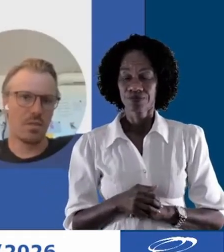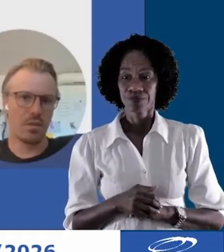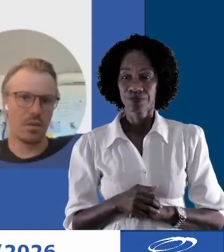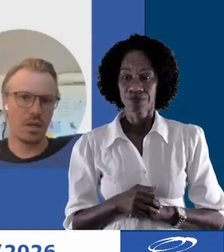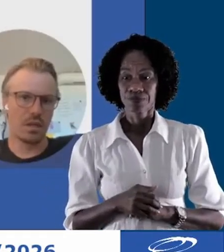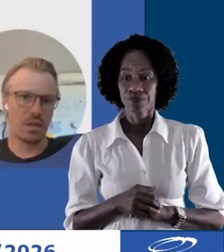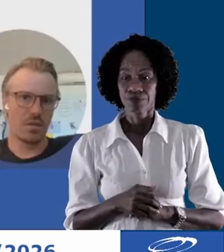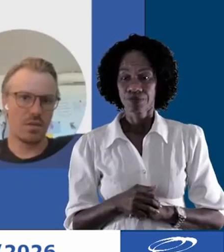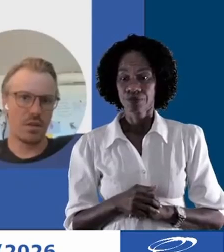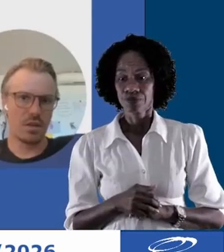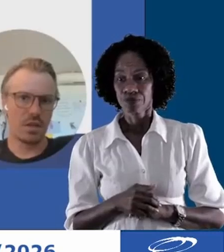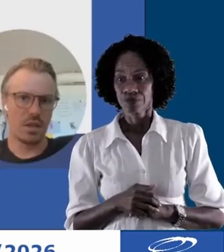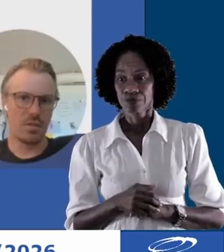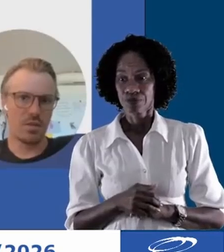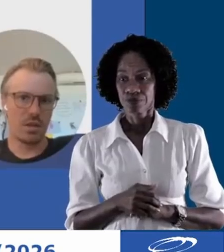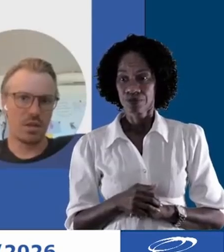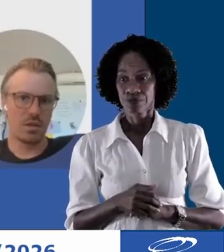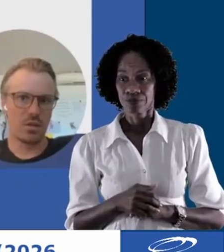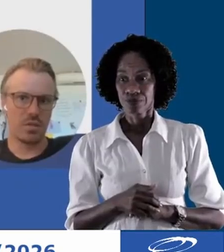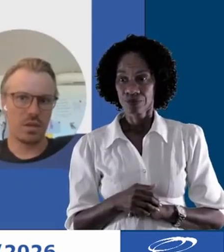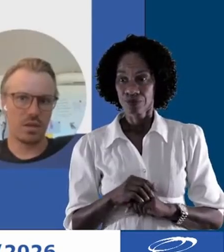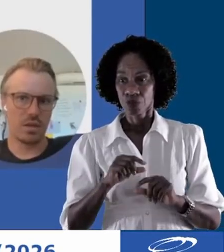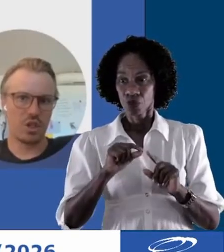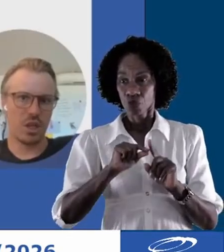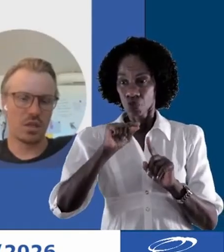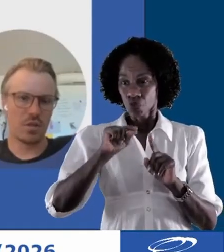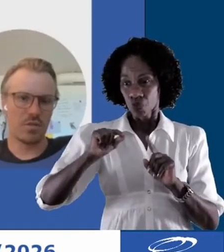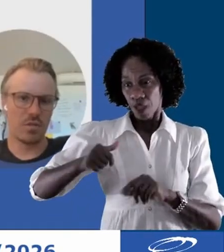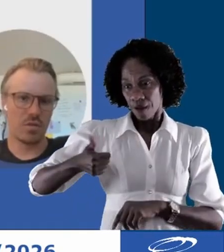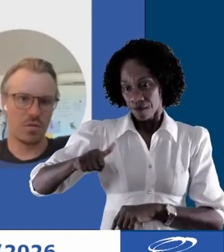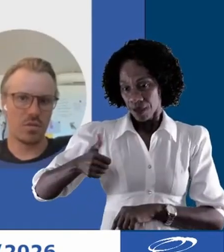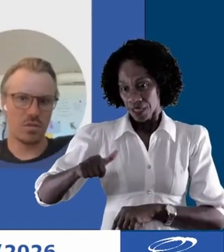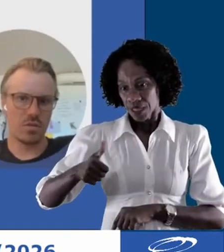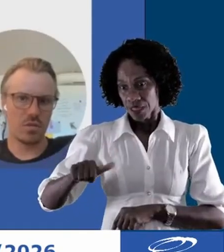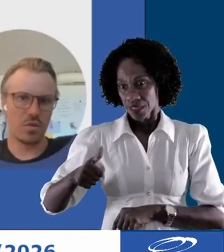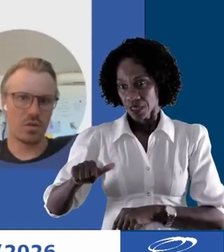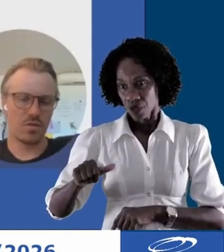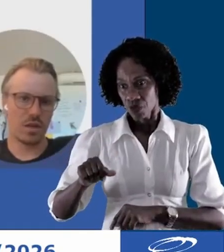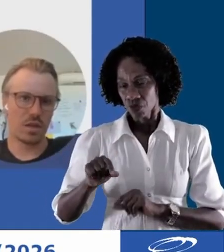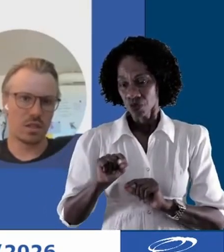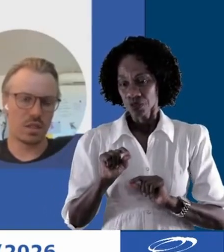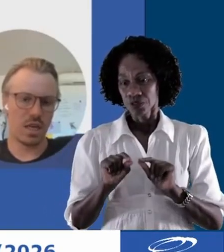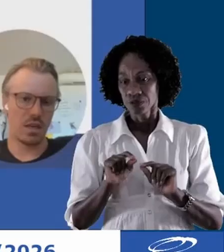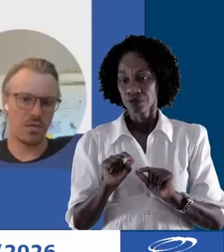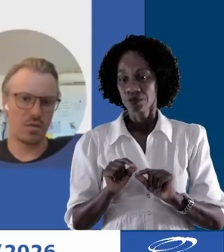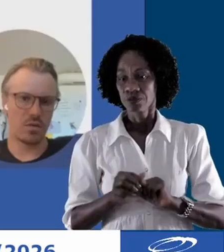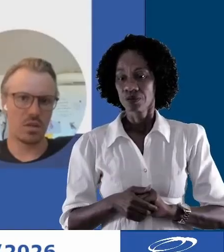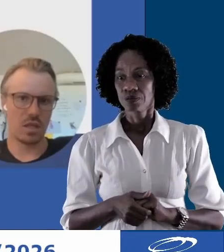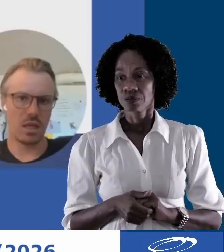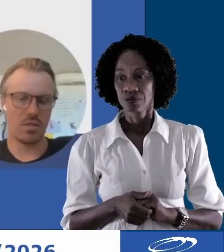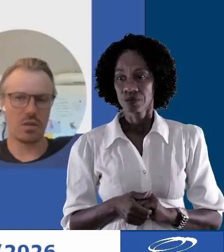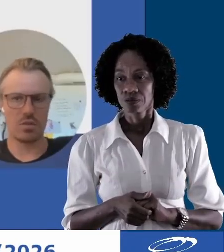Another important and significant dilemma within this topic is the challenge of quantifying static